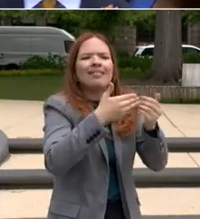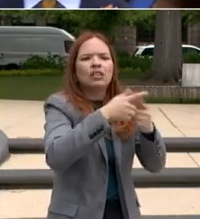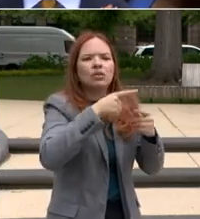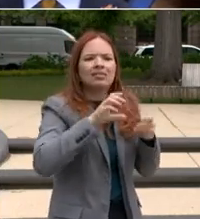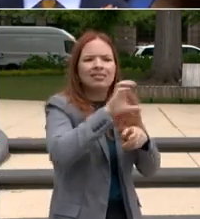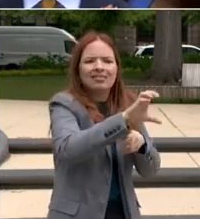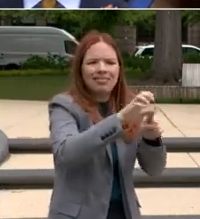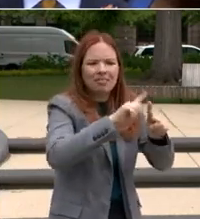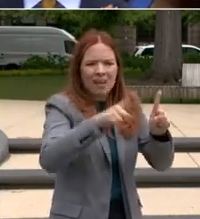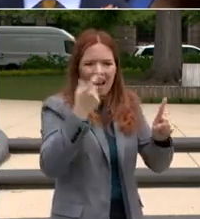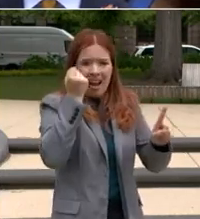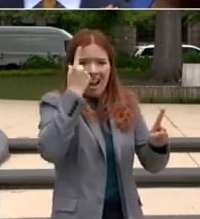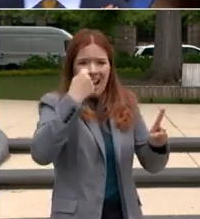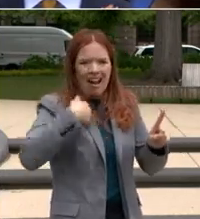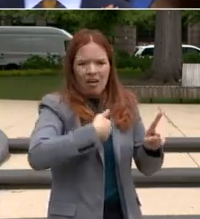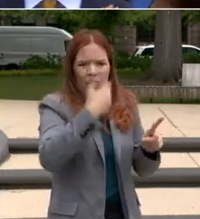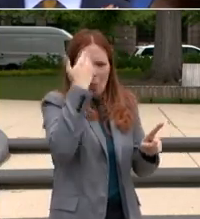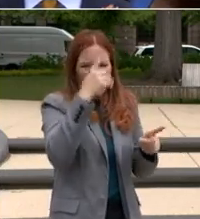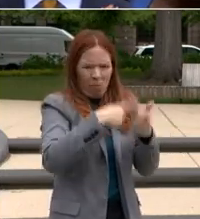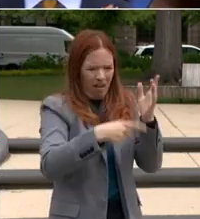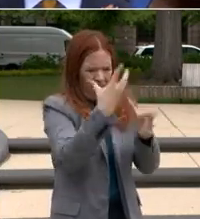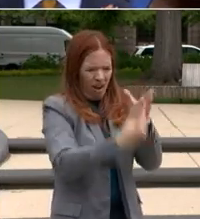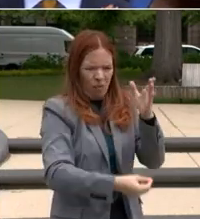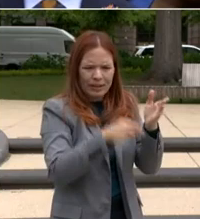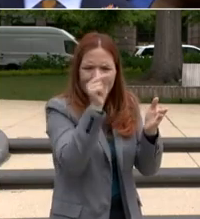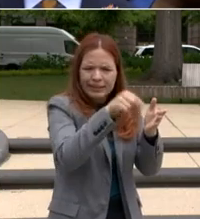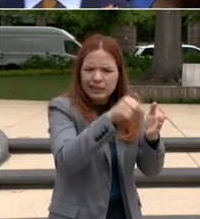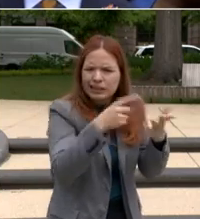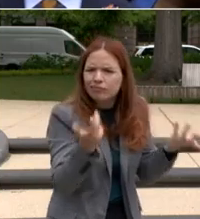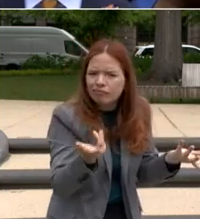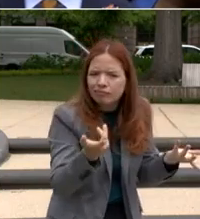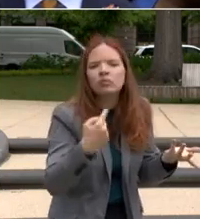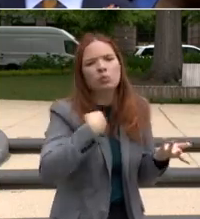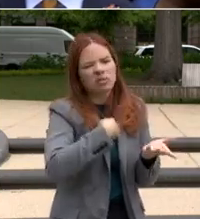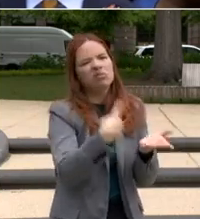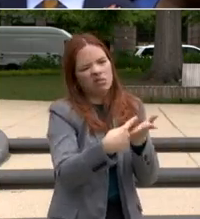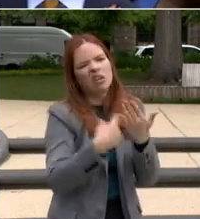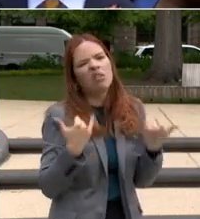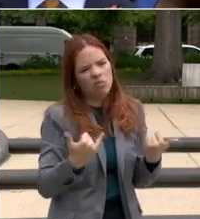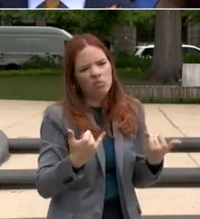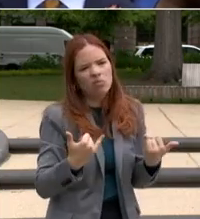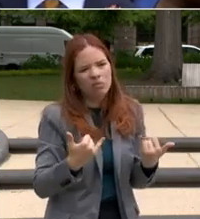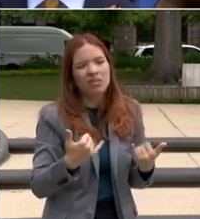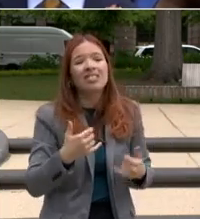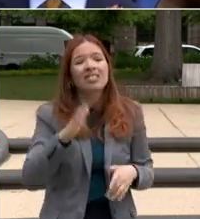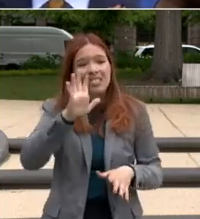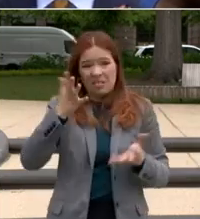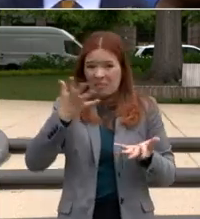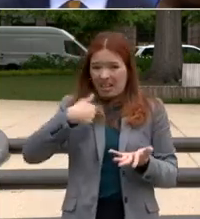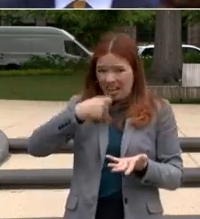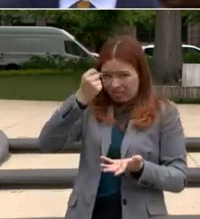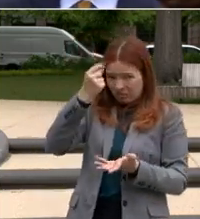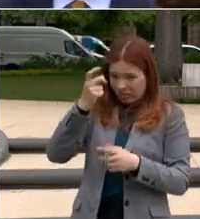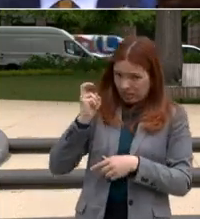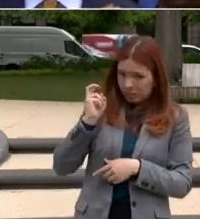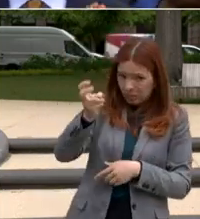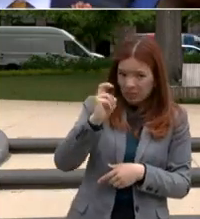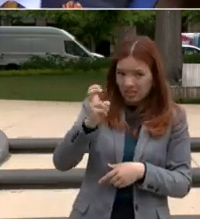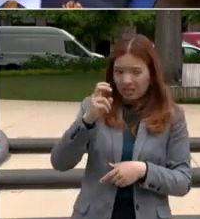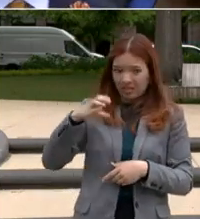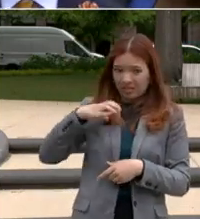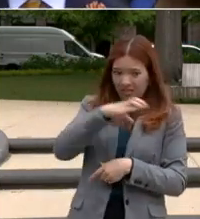costs. So that's what we're talking about. Now, I understand that the Transportation Committee has